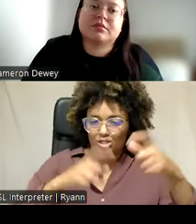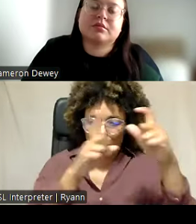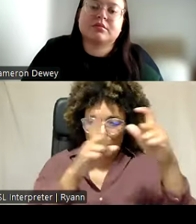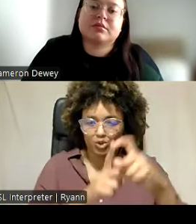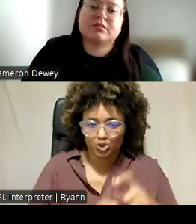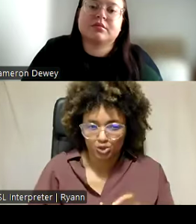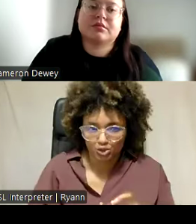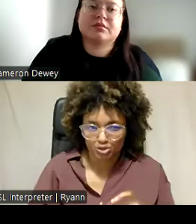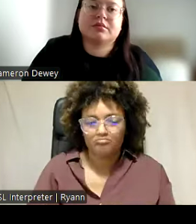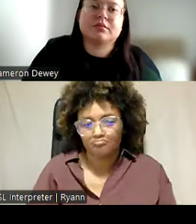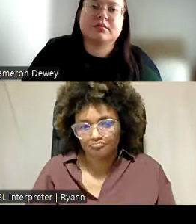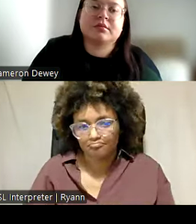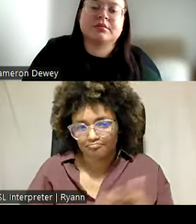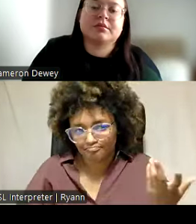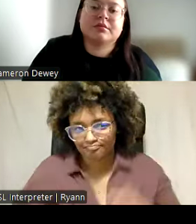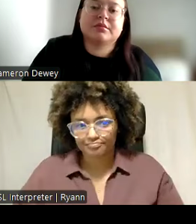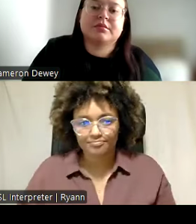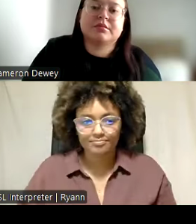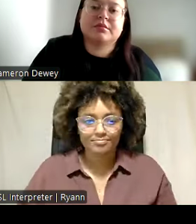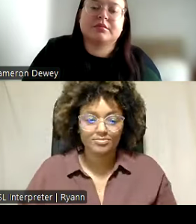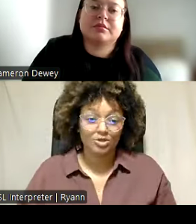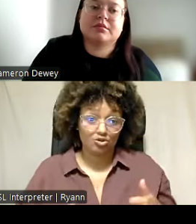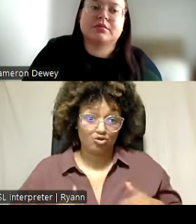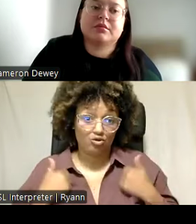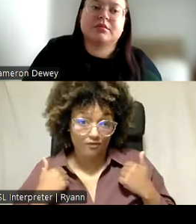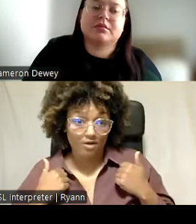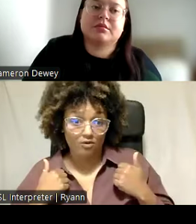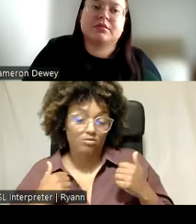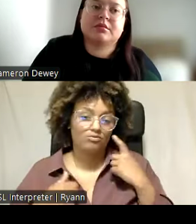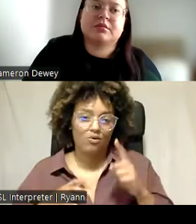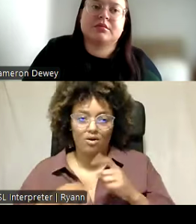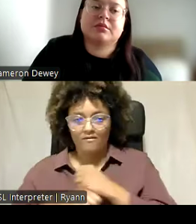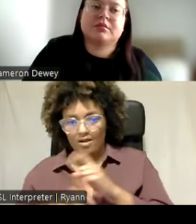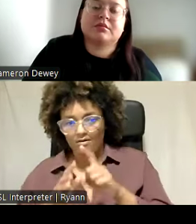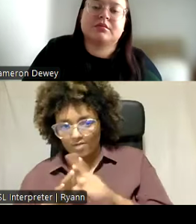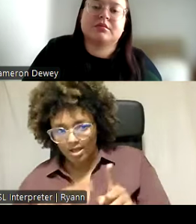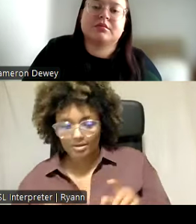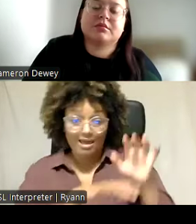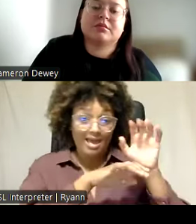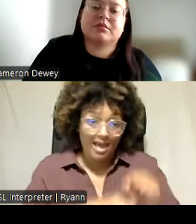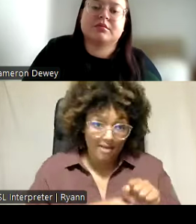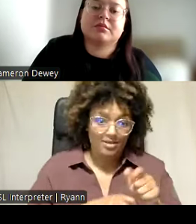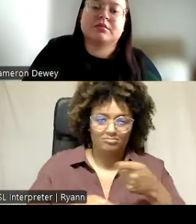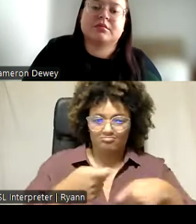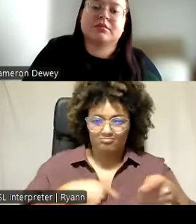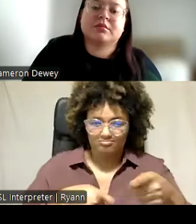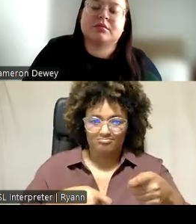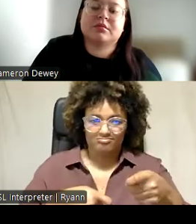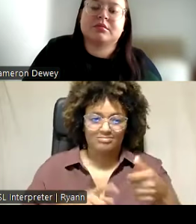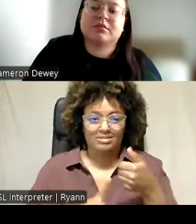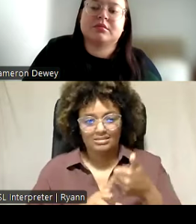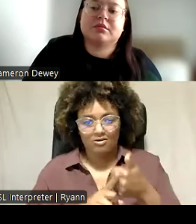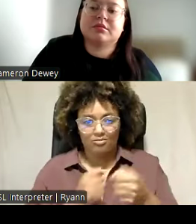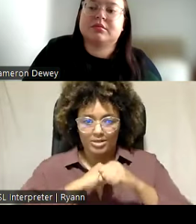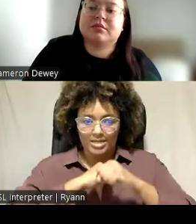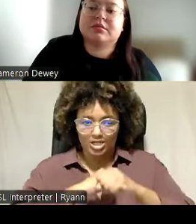flight, self-protection, freeze, tonic immobility, collapse immobility, and dissociation. Those are more common terms that you and I might be more